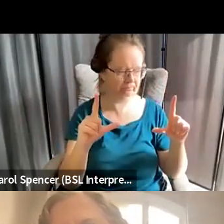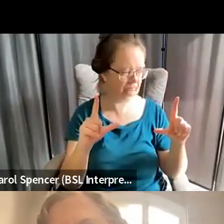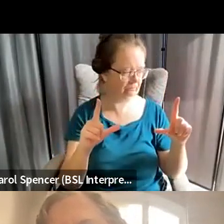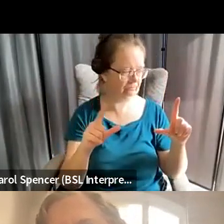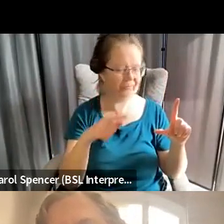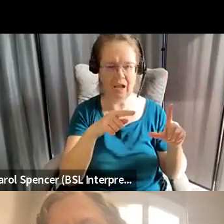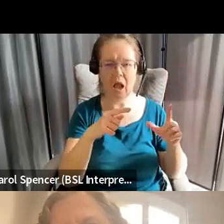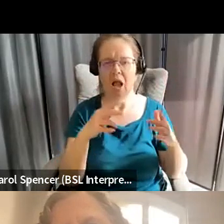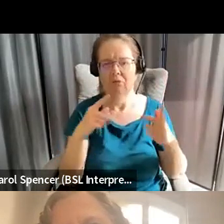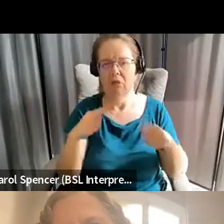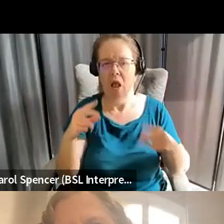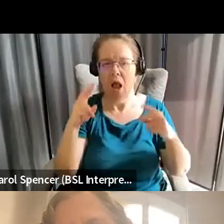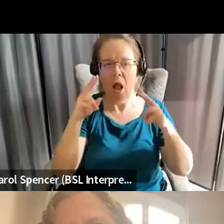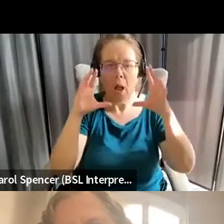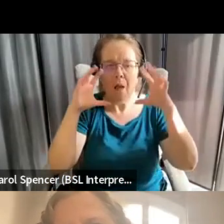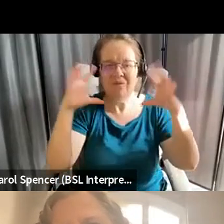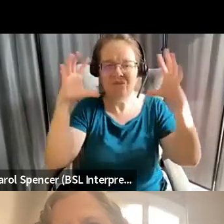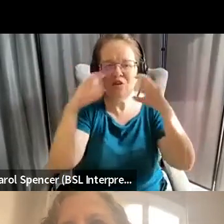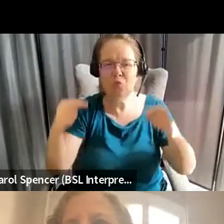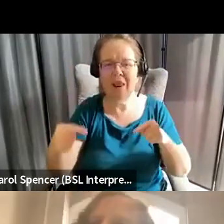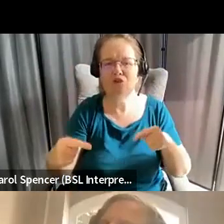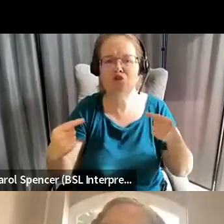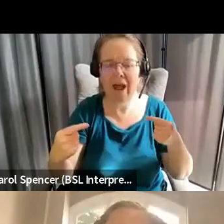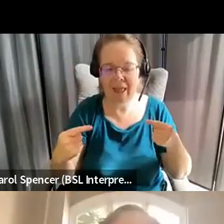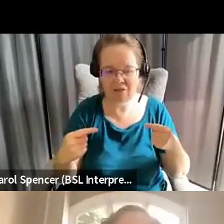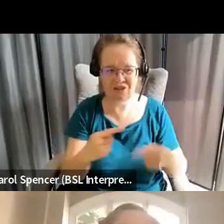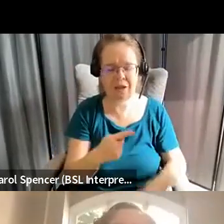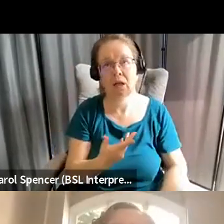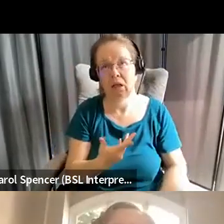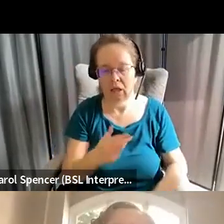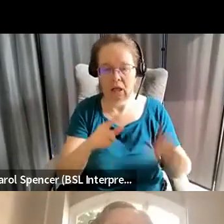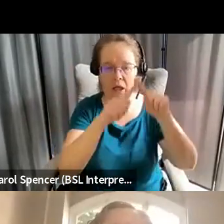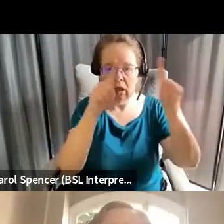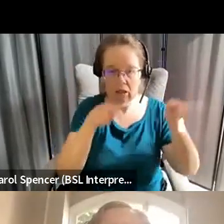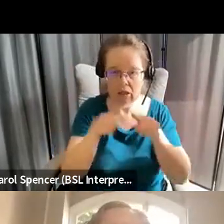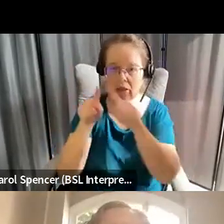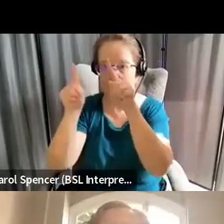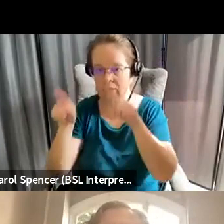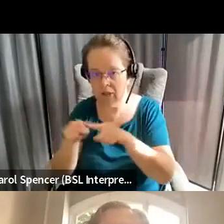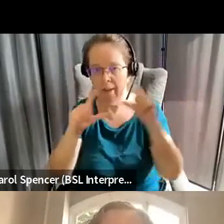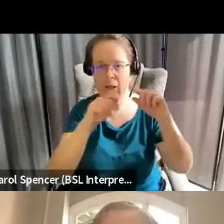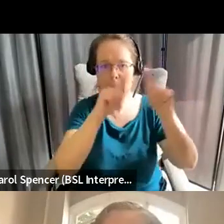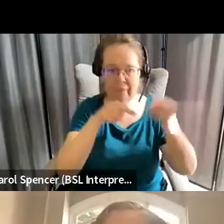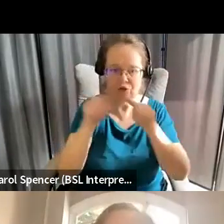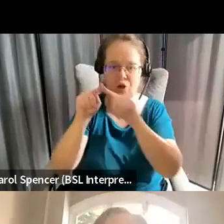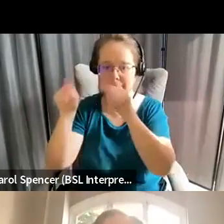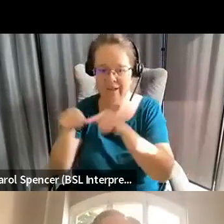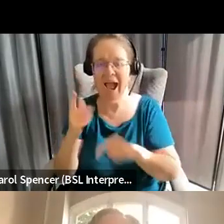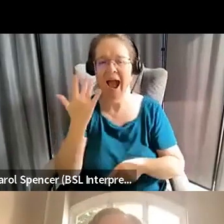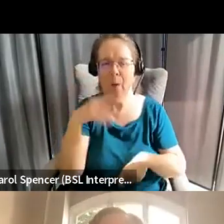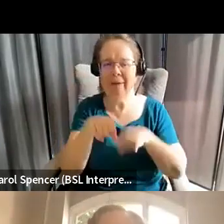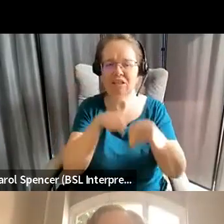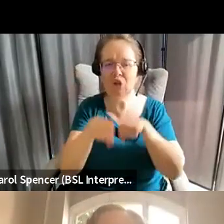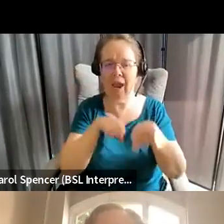visual challenge, you know, how many pictures have a cycle, bicycle on them, or lorry on them, etc.